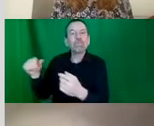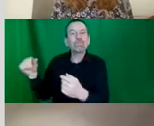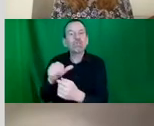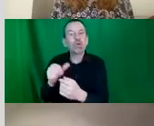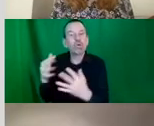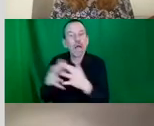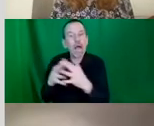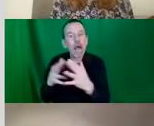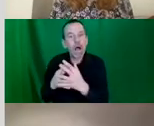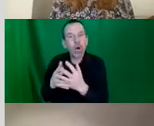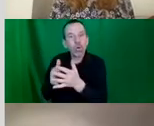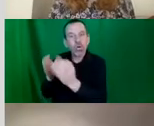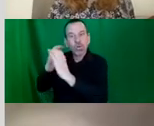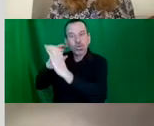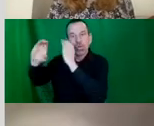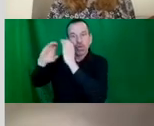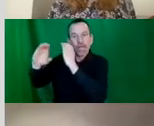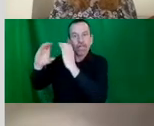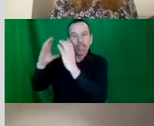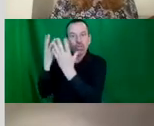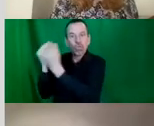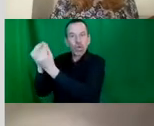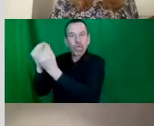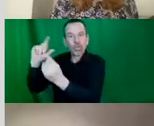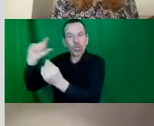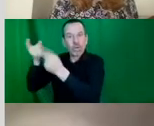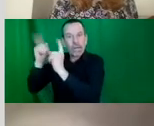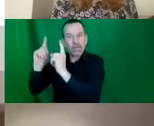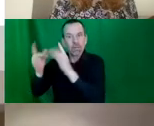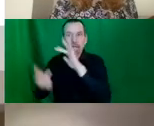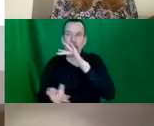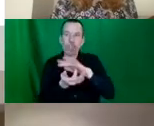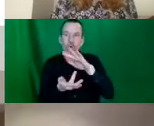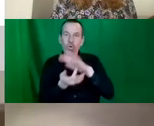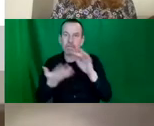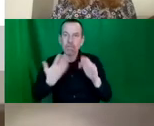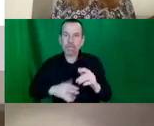curatorial teams and is something that should be repeated in the future.